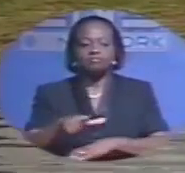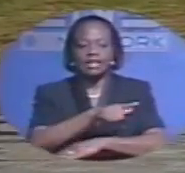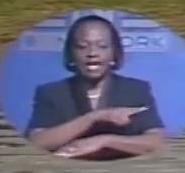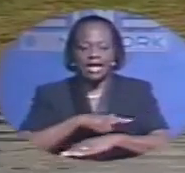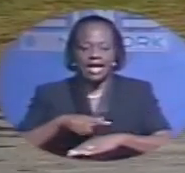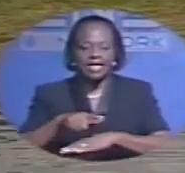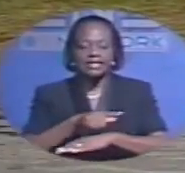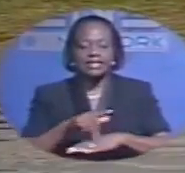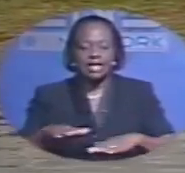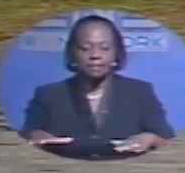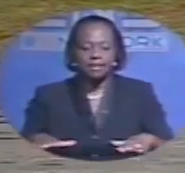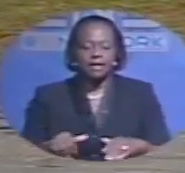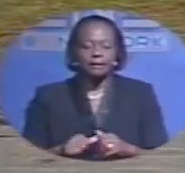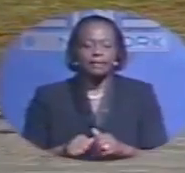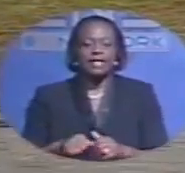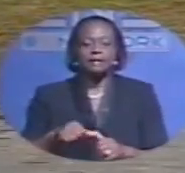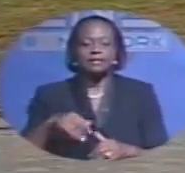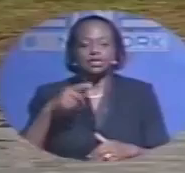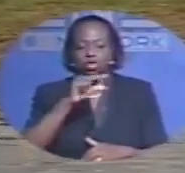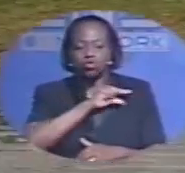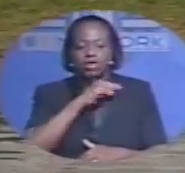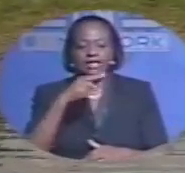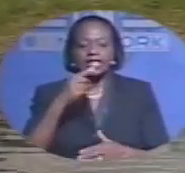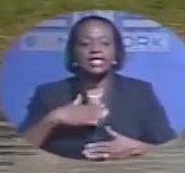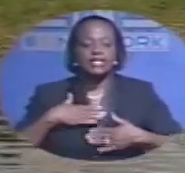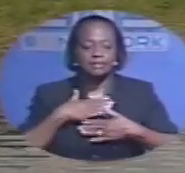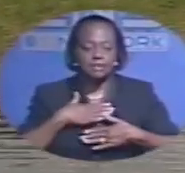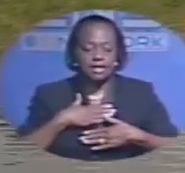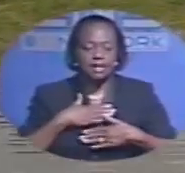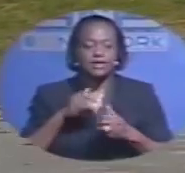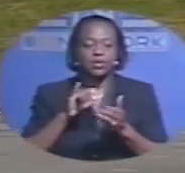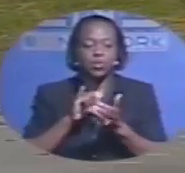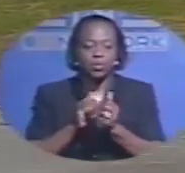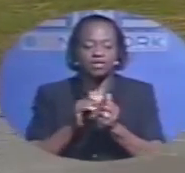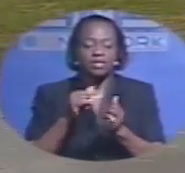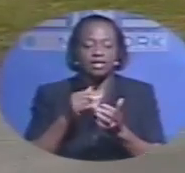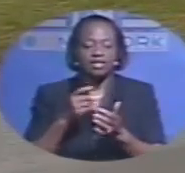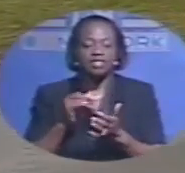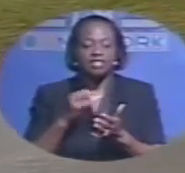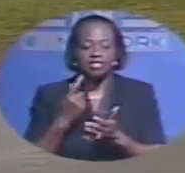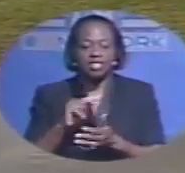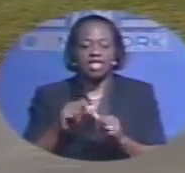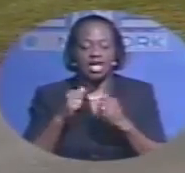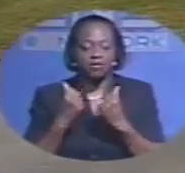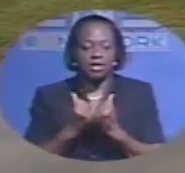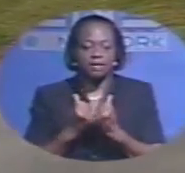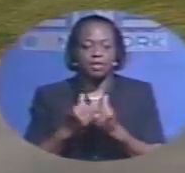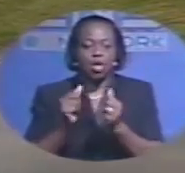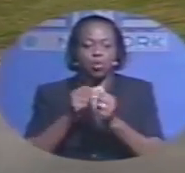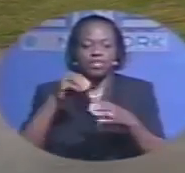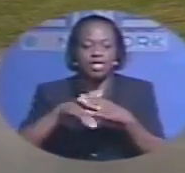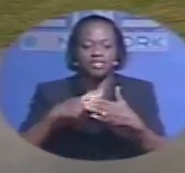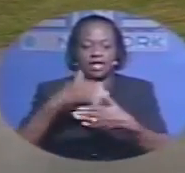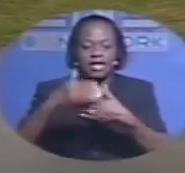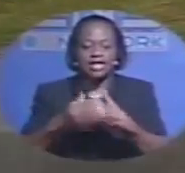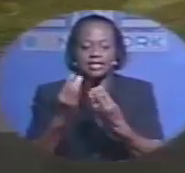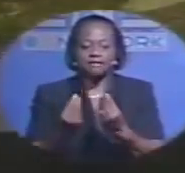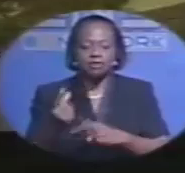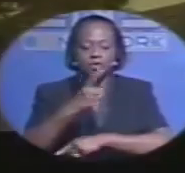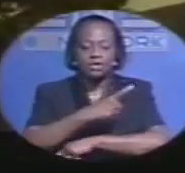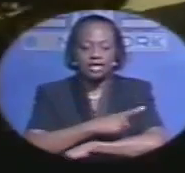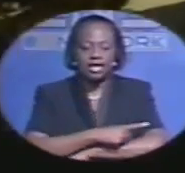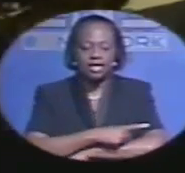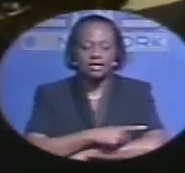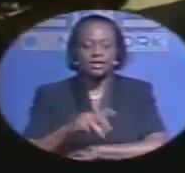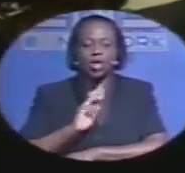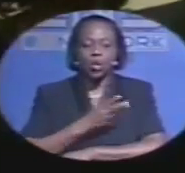he's pleased with the overall condition of the facility. So in the next few days we will certainly ensure that the